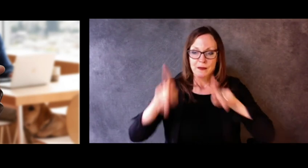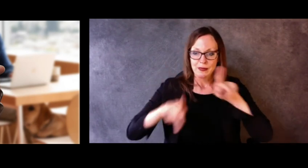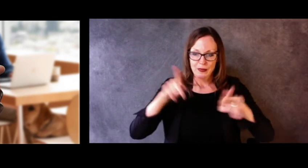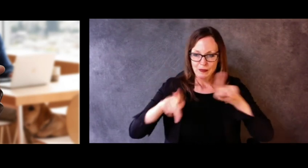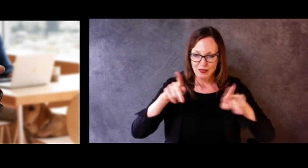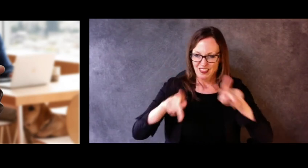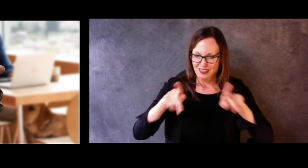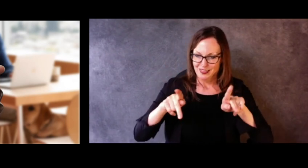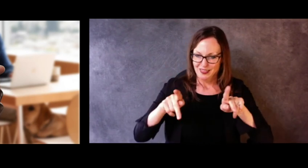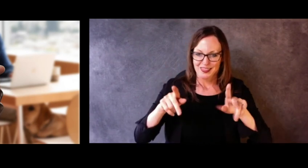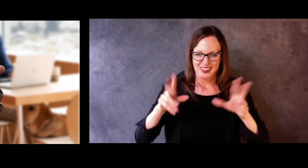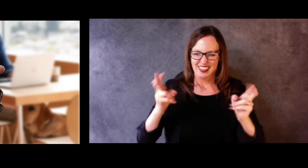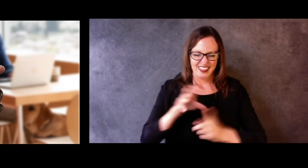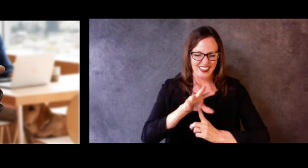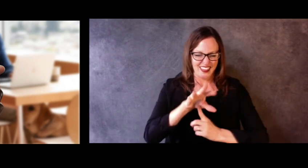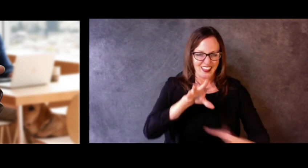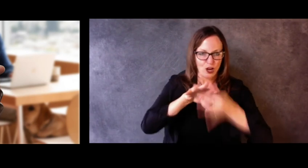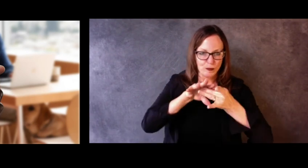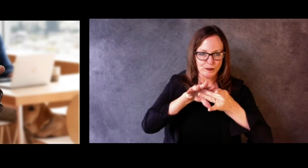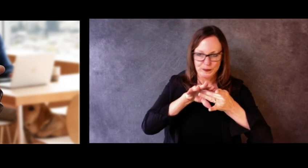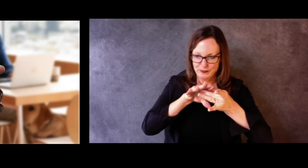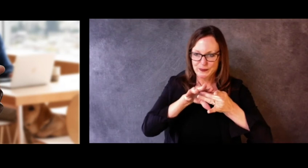person is. The introduction of the LiDAR